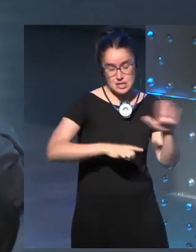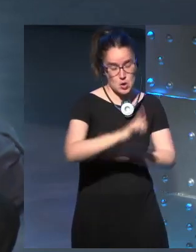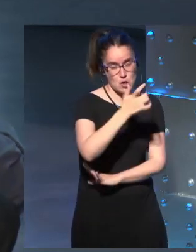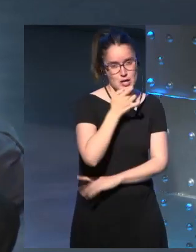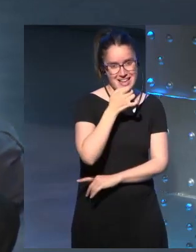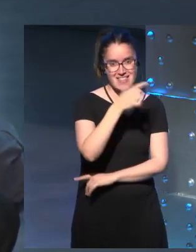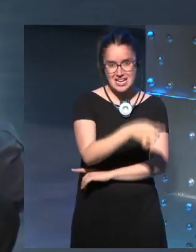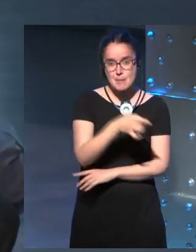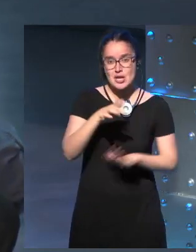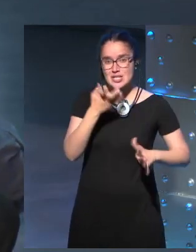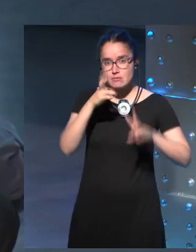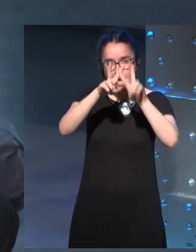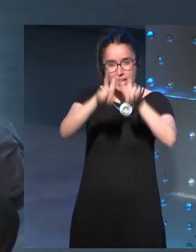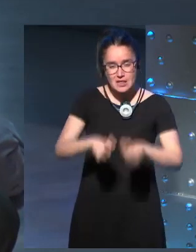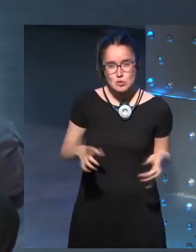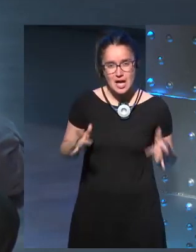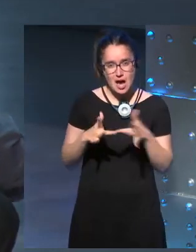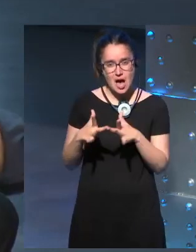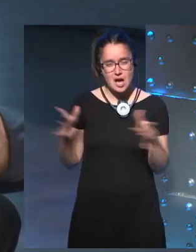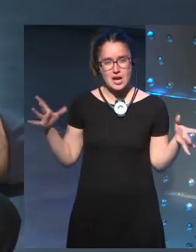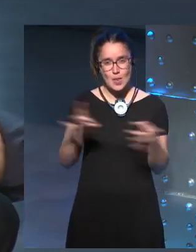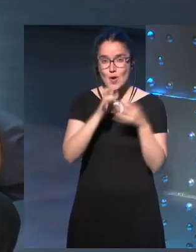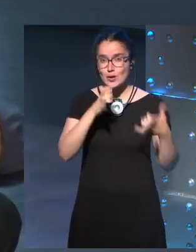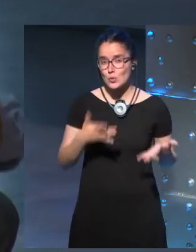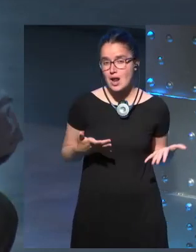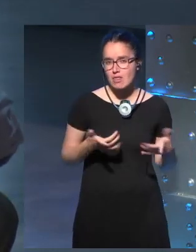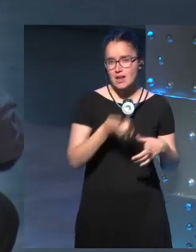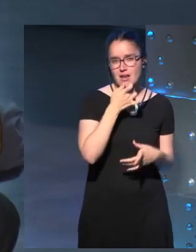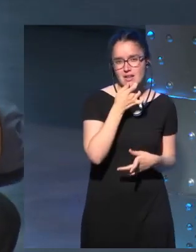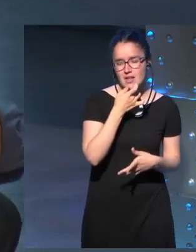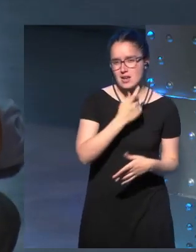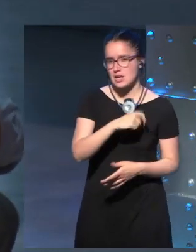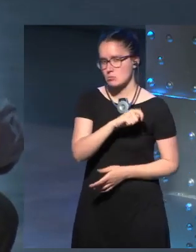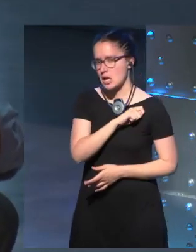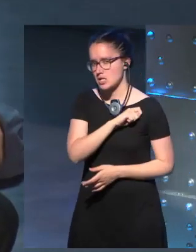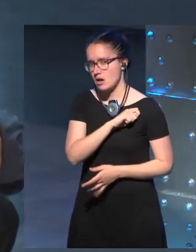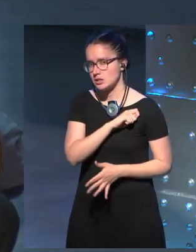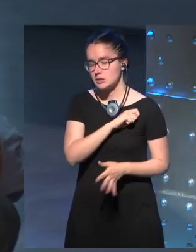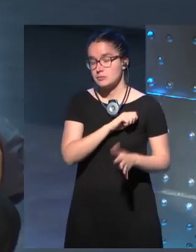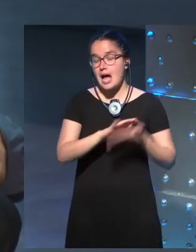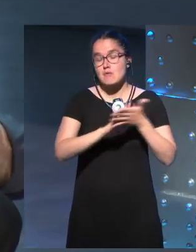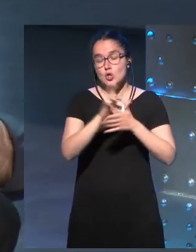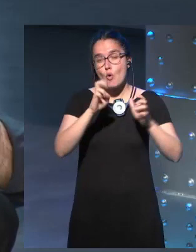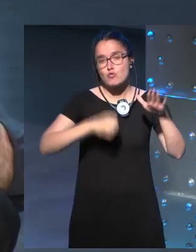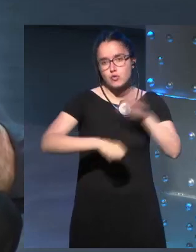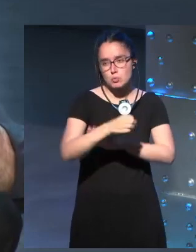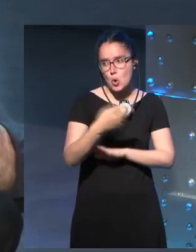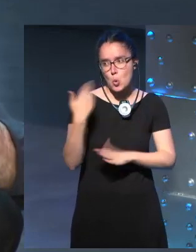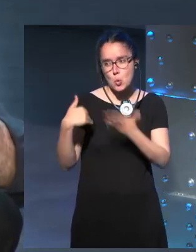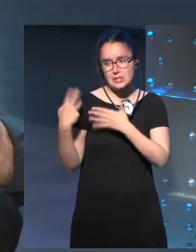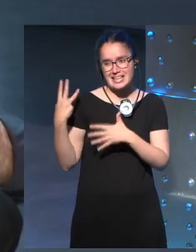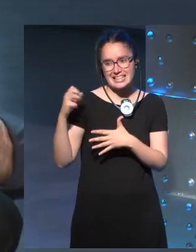you look at the relationship now between England and Spain in terms of football over the last 30 years, it's